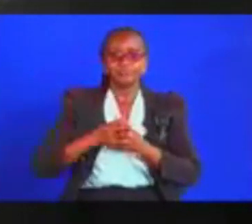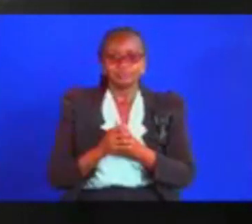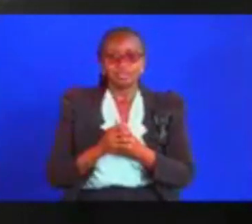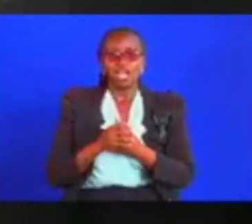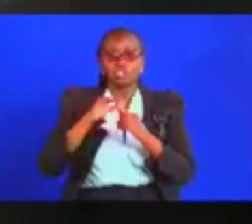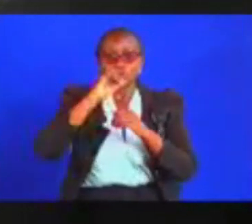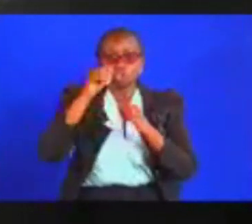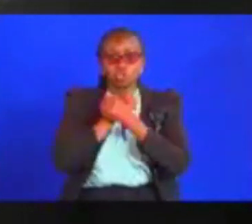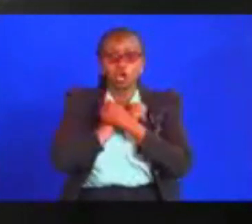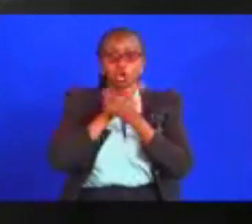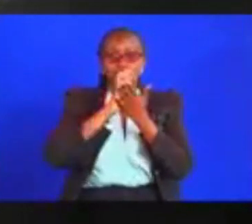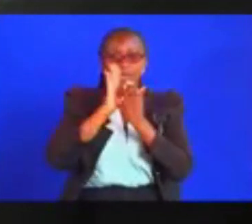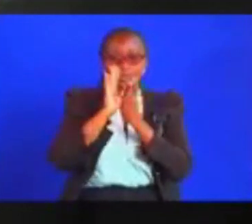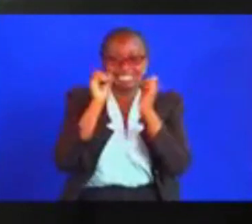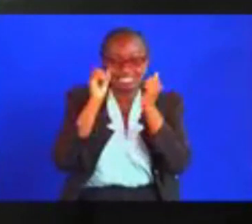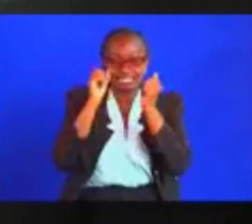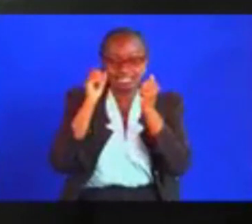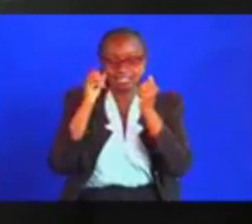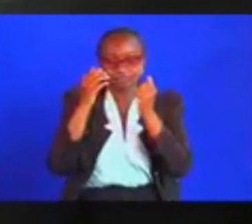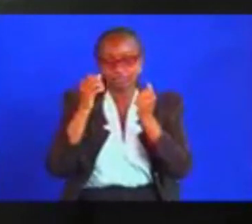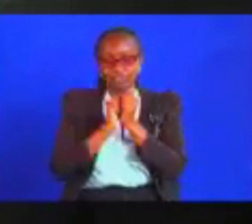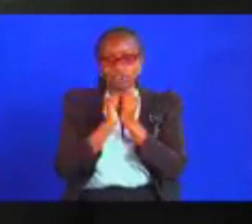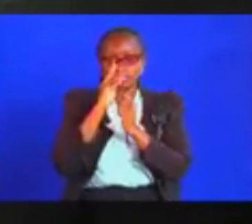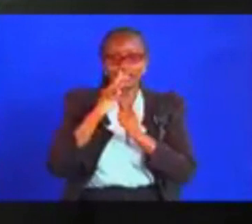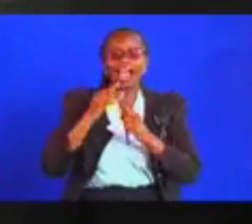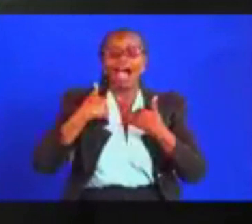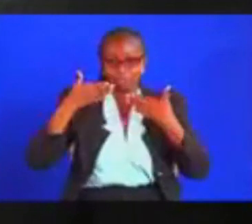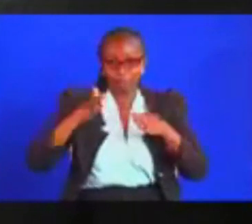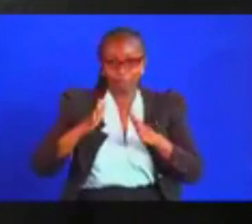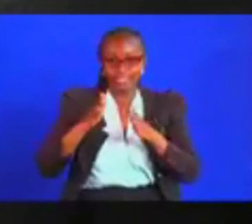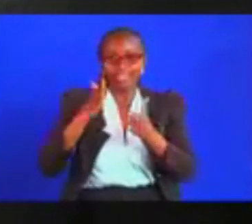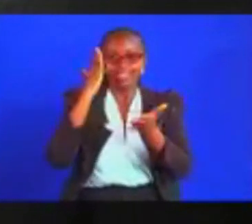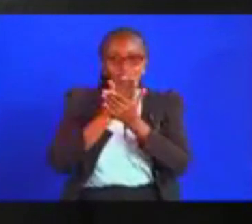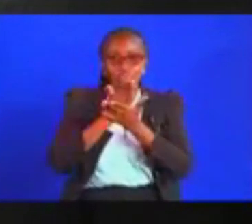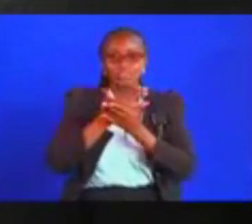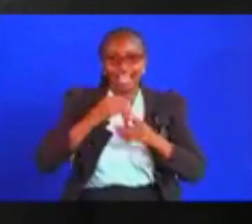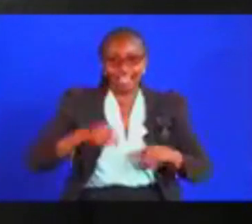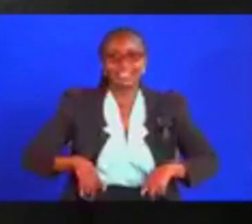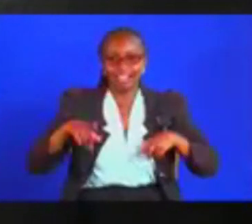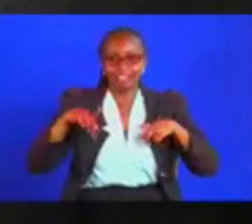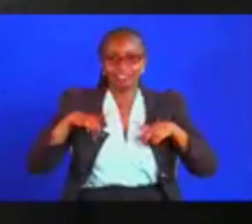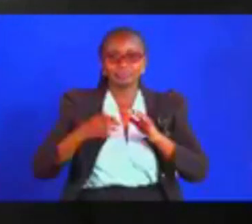6. I am the way and the truth and the life.